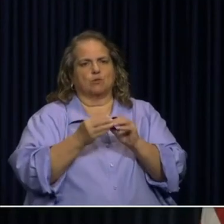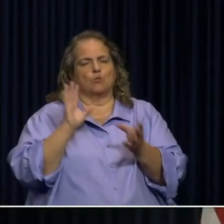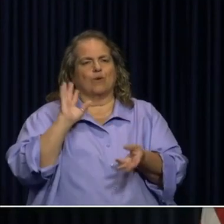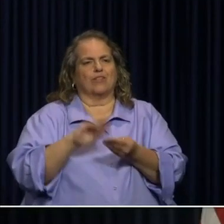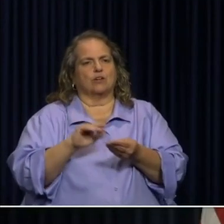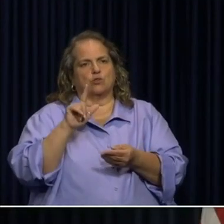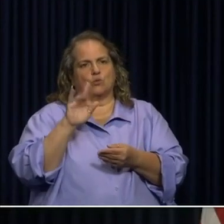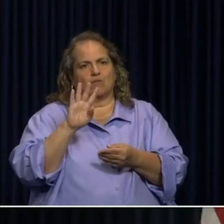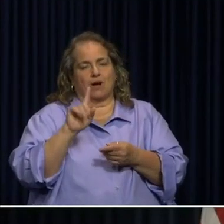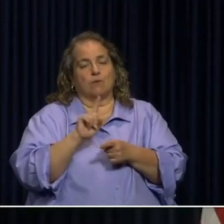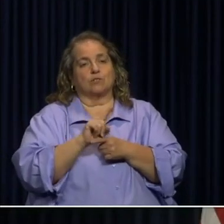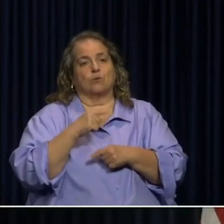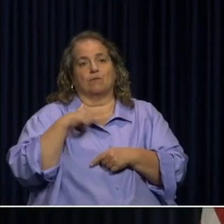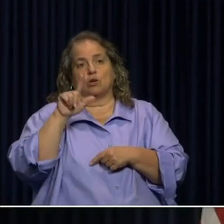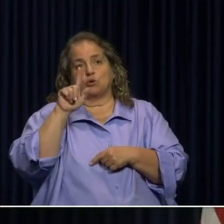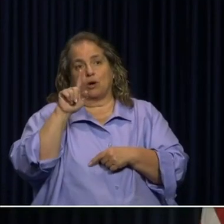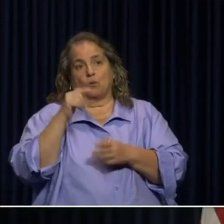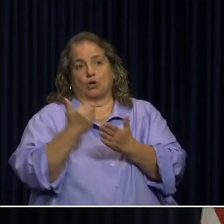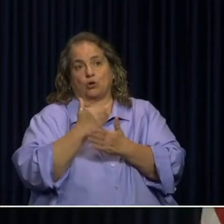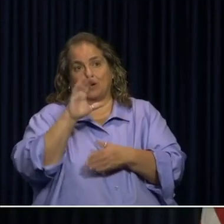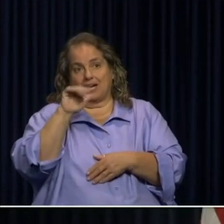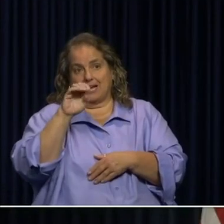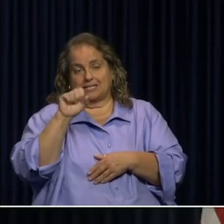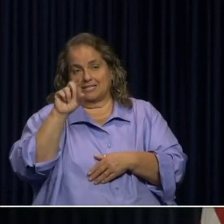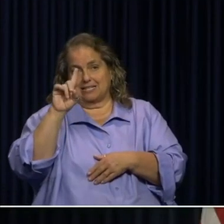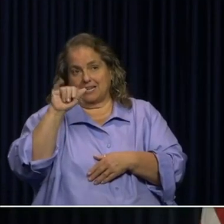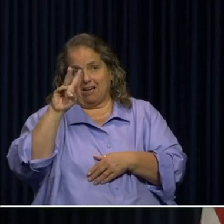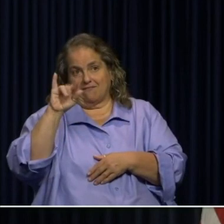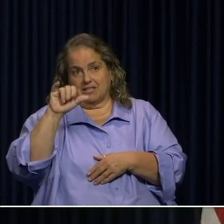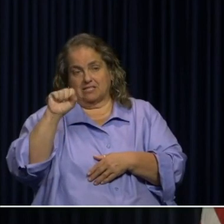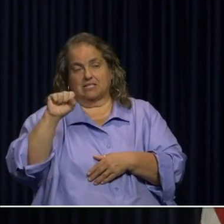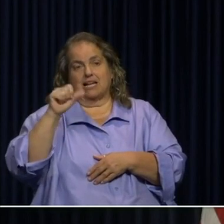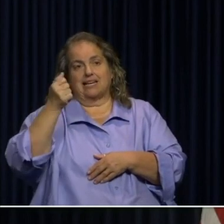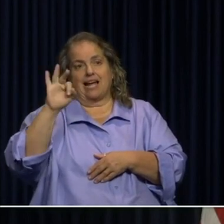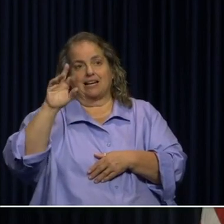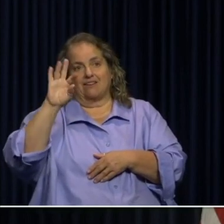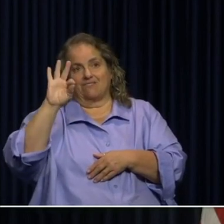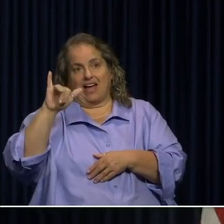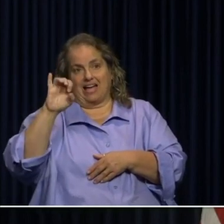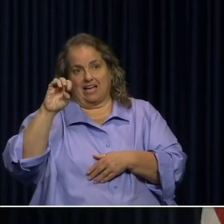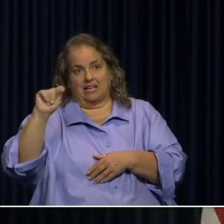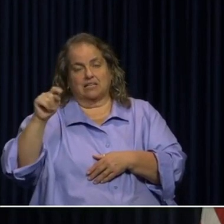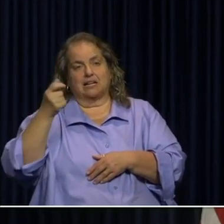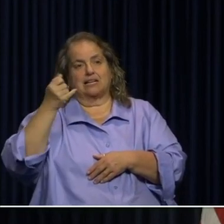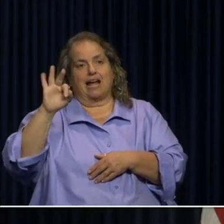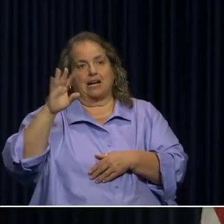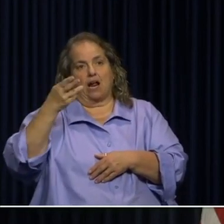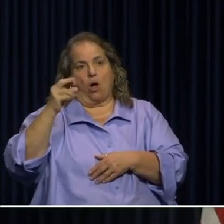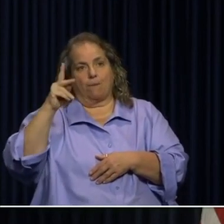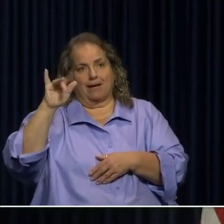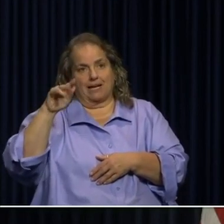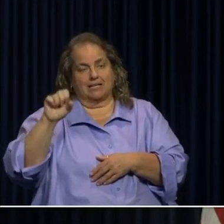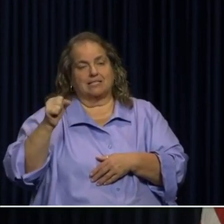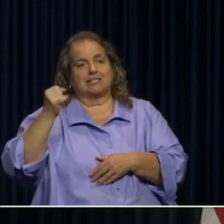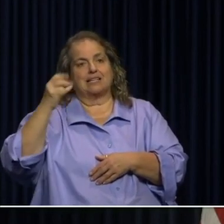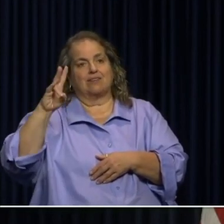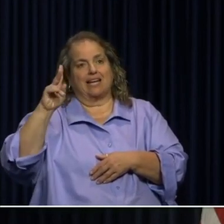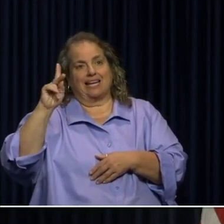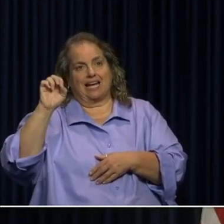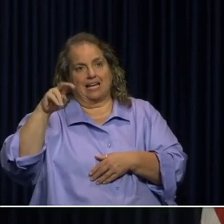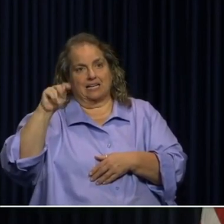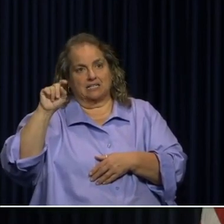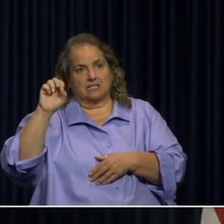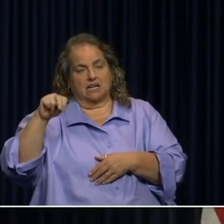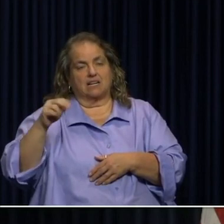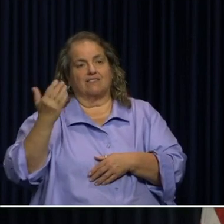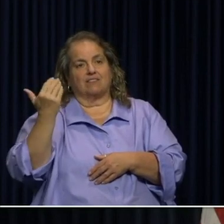We have 21 new cases from Davis, 19 from Fayette, 19 from Hopkins, 17 from Kenton,